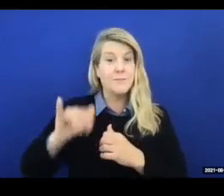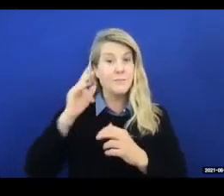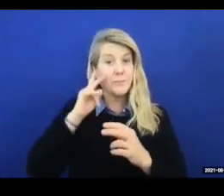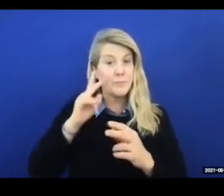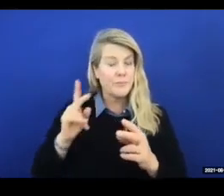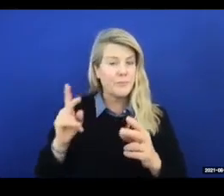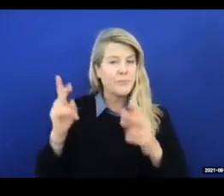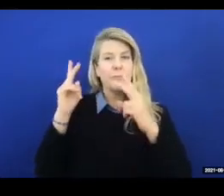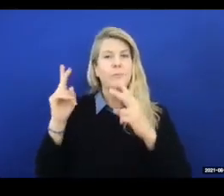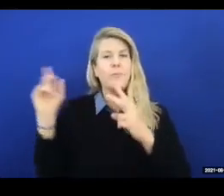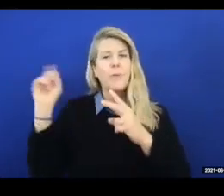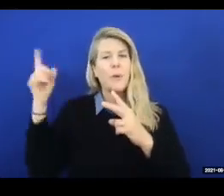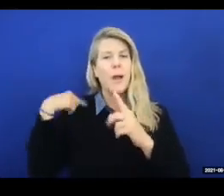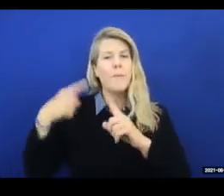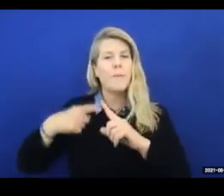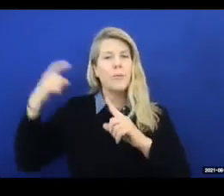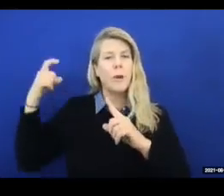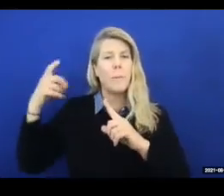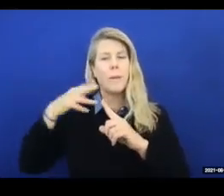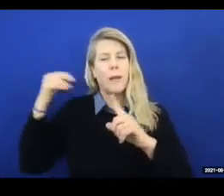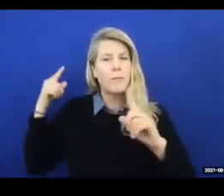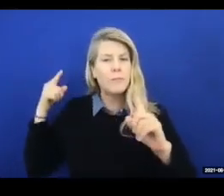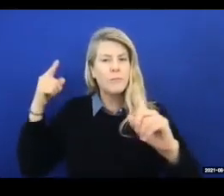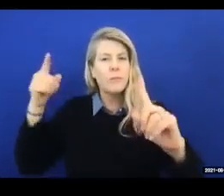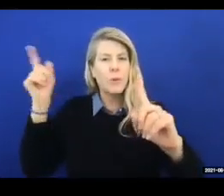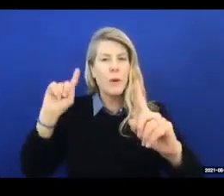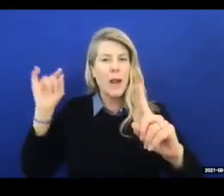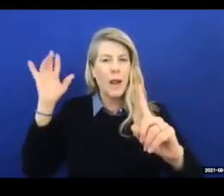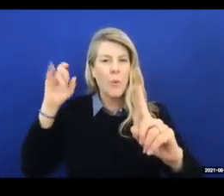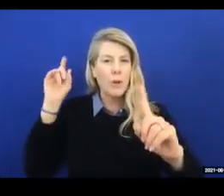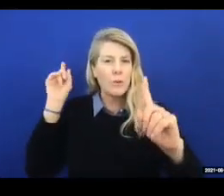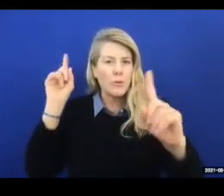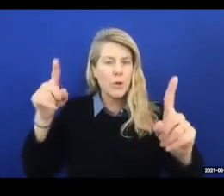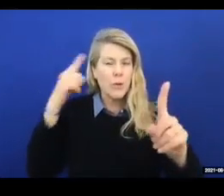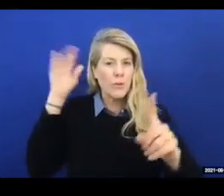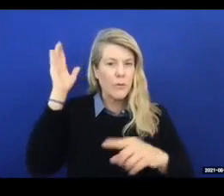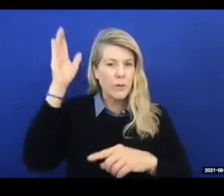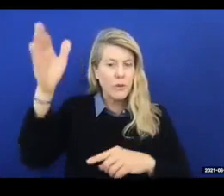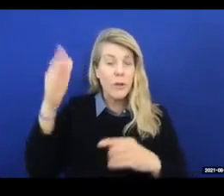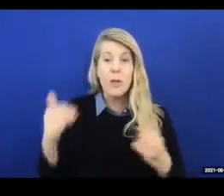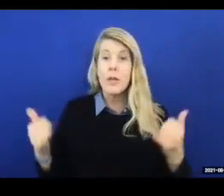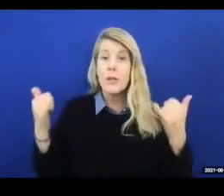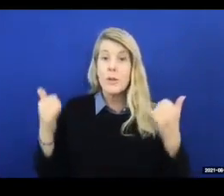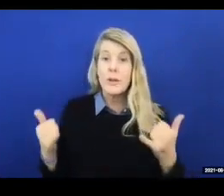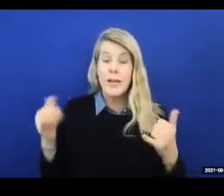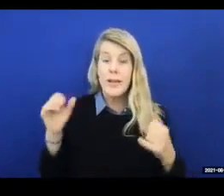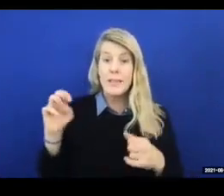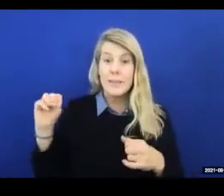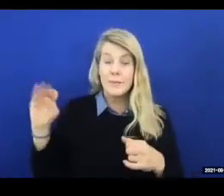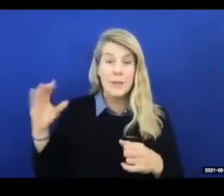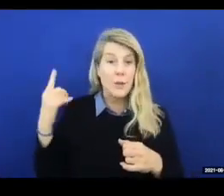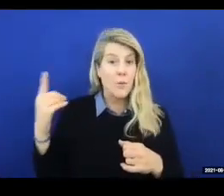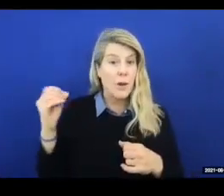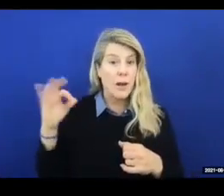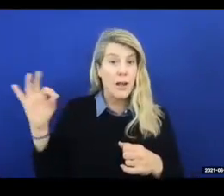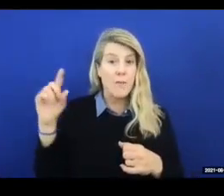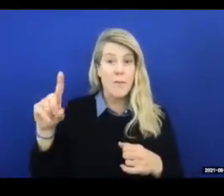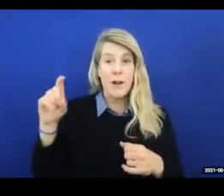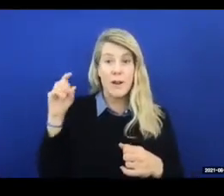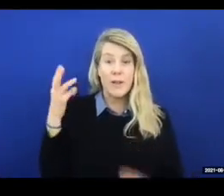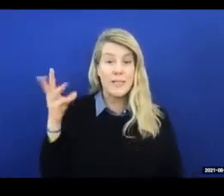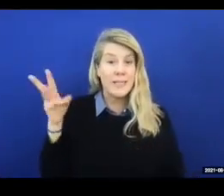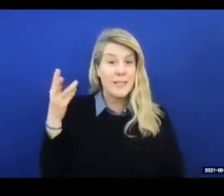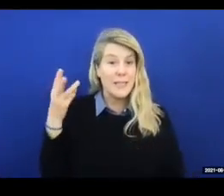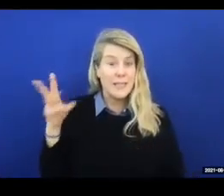where you came from and where you want to go and be in the future. Today, Santa Monica College is one of